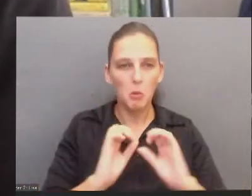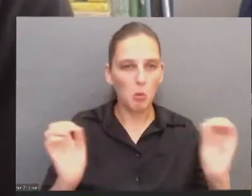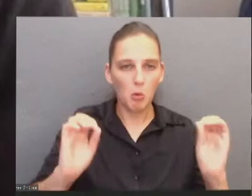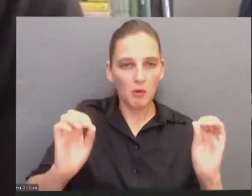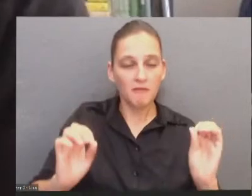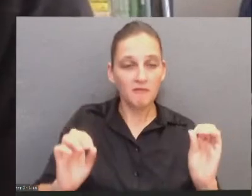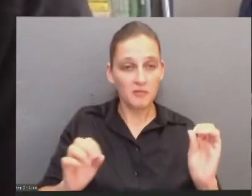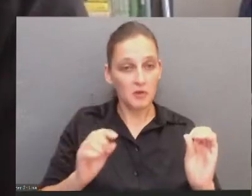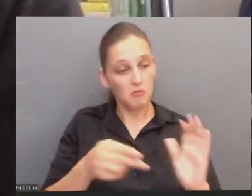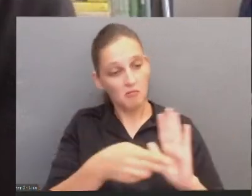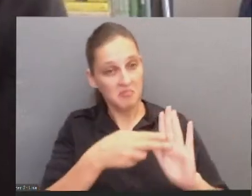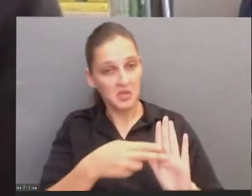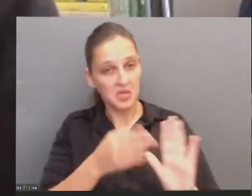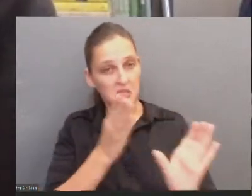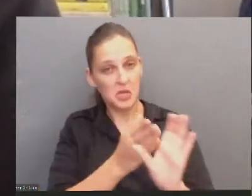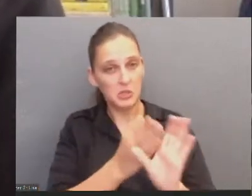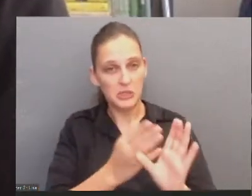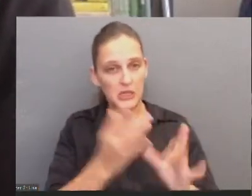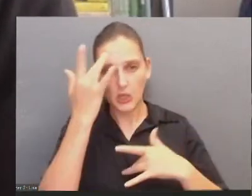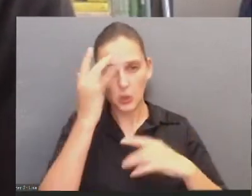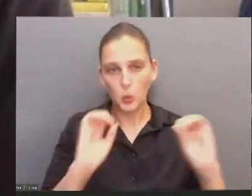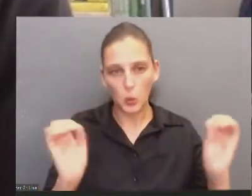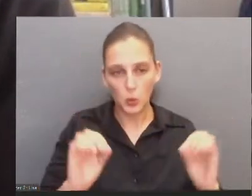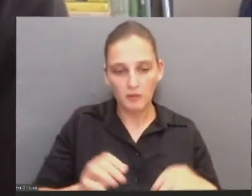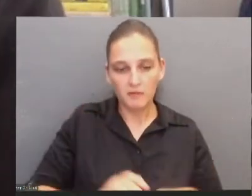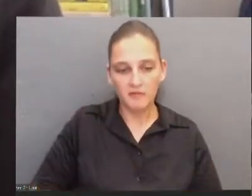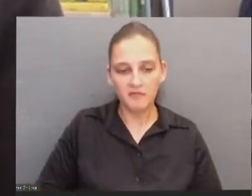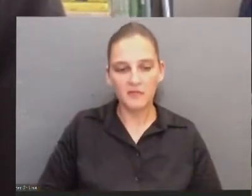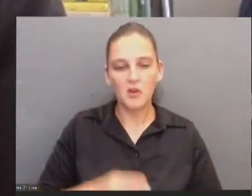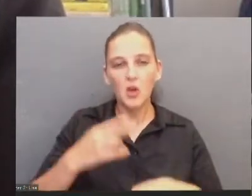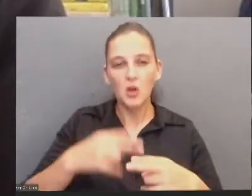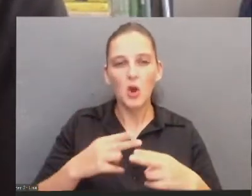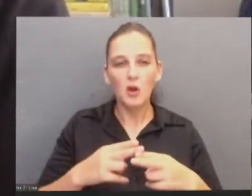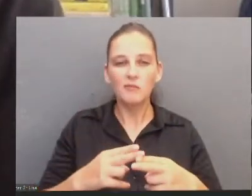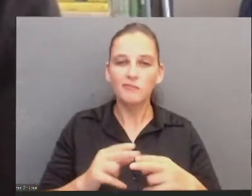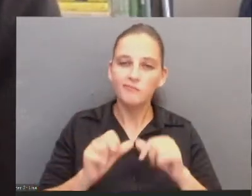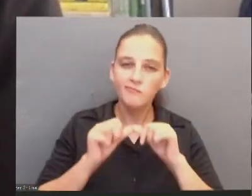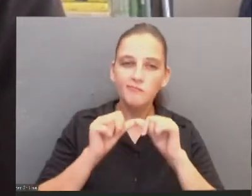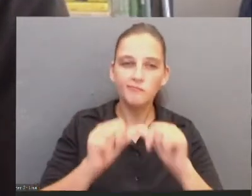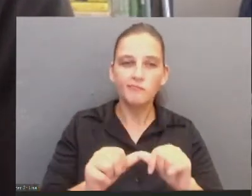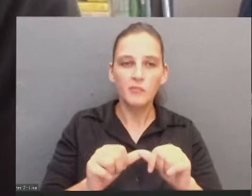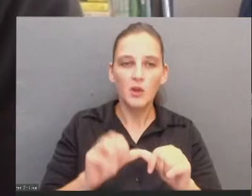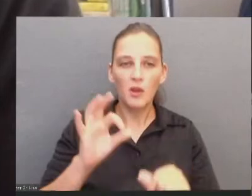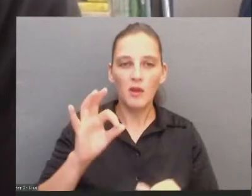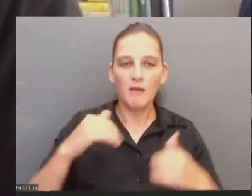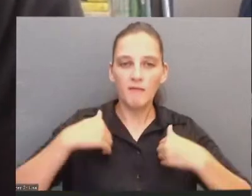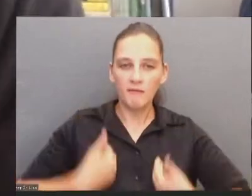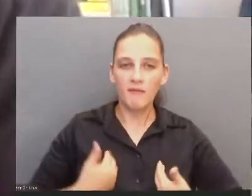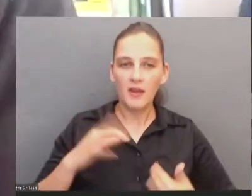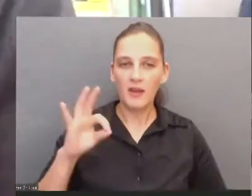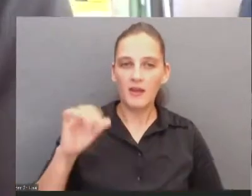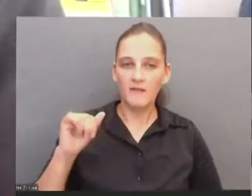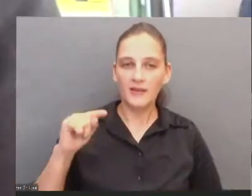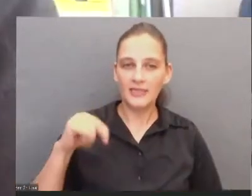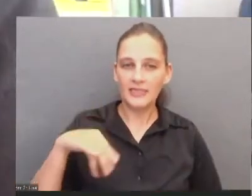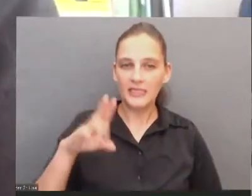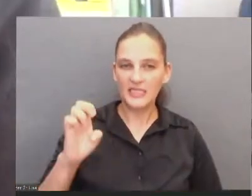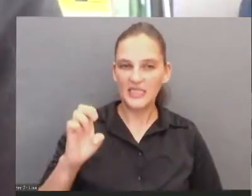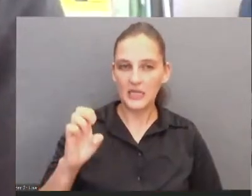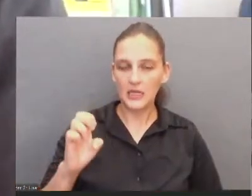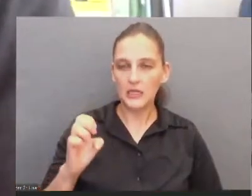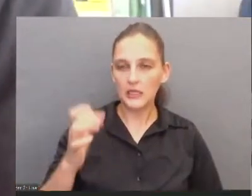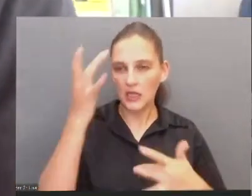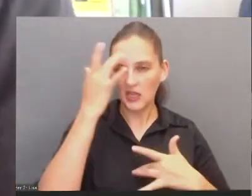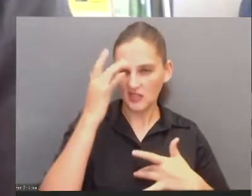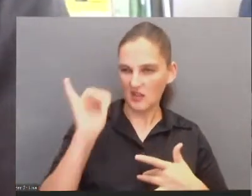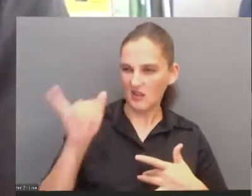illness. It is often referred to as chronic fatigue syndrome, which I find to be highly stigmatizing and limiting to what my reality